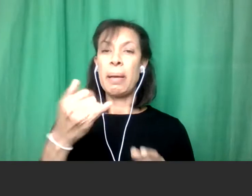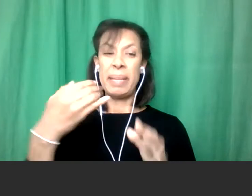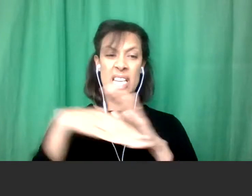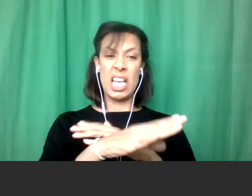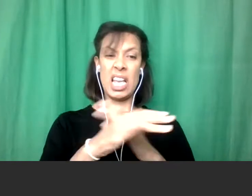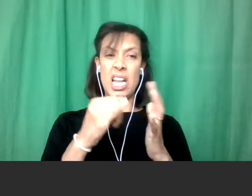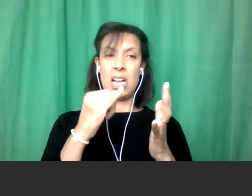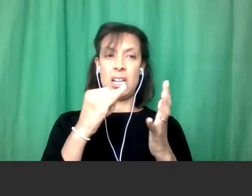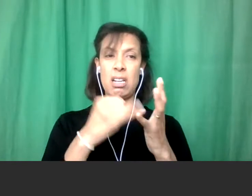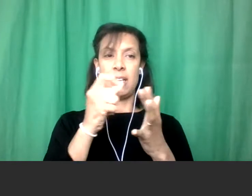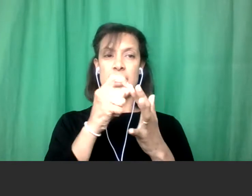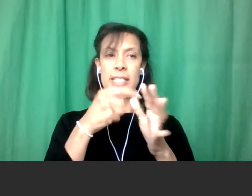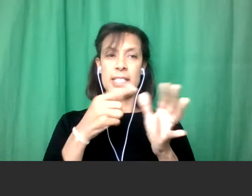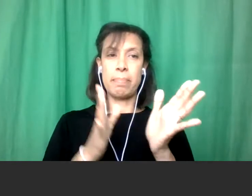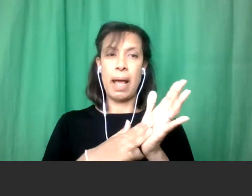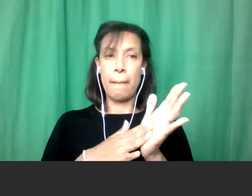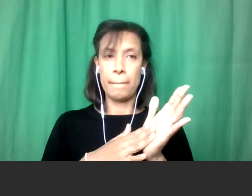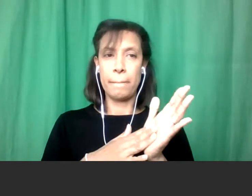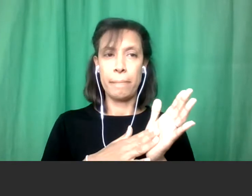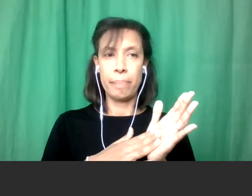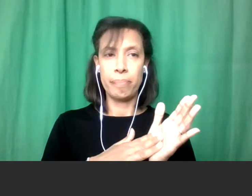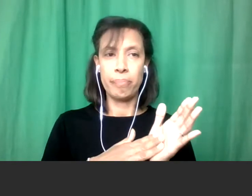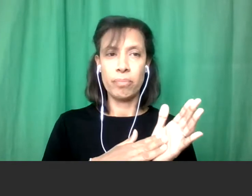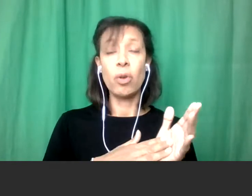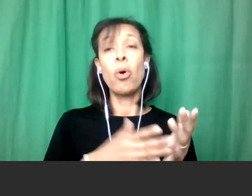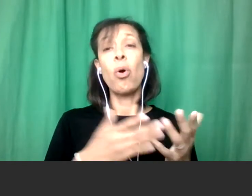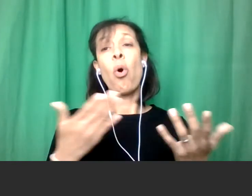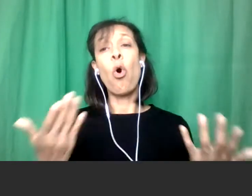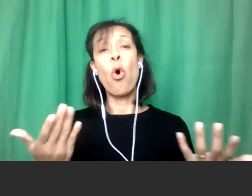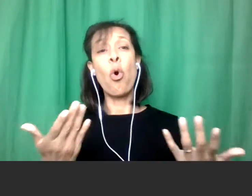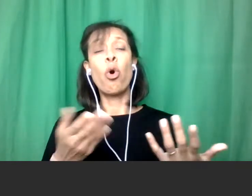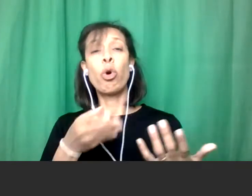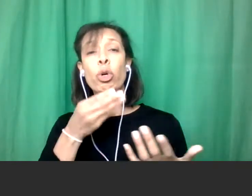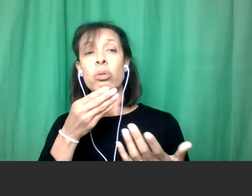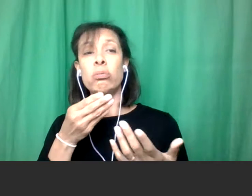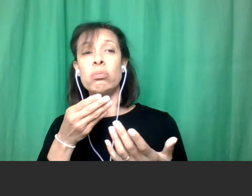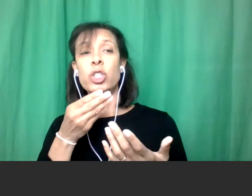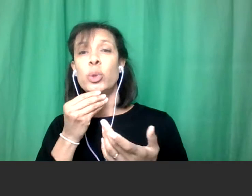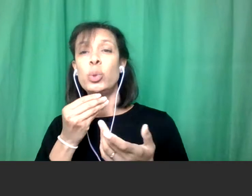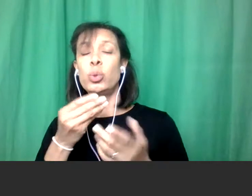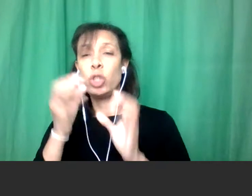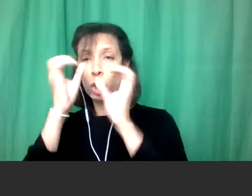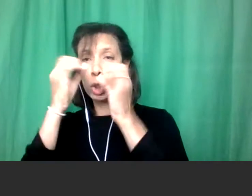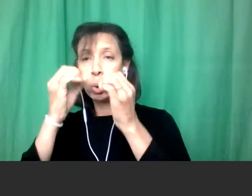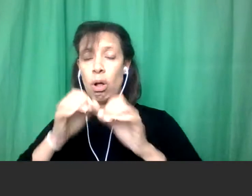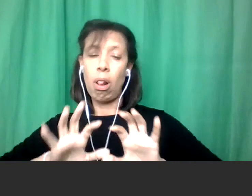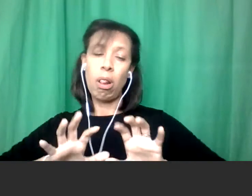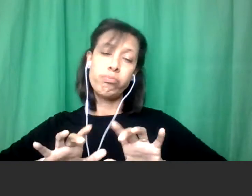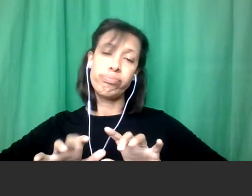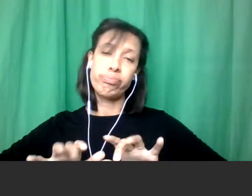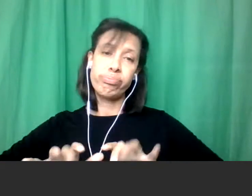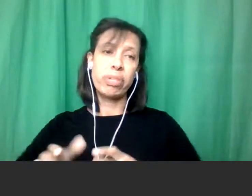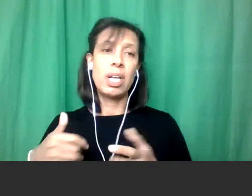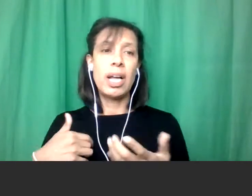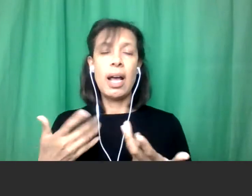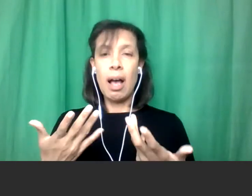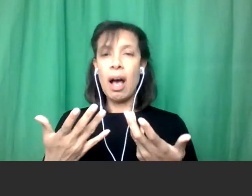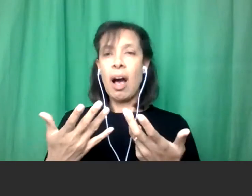Aula in Google, then sign in using your Moodle details. That's fabulous. Okay, so try that first. If